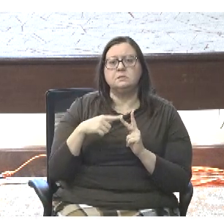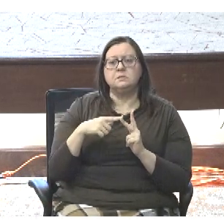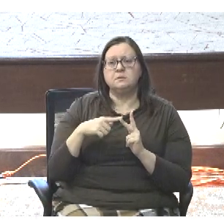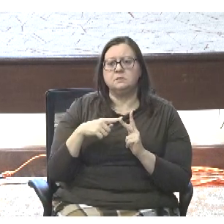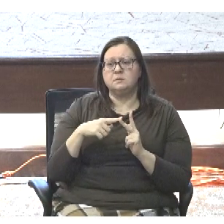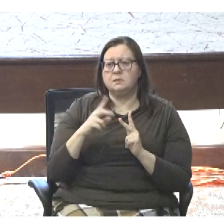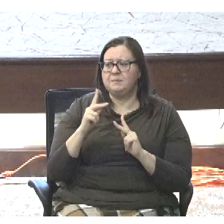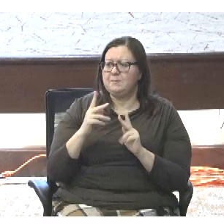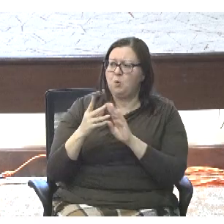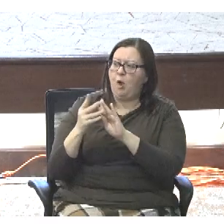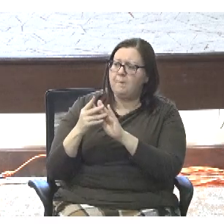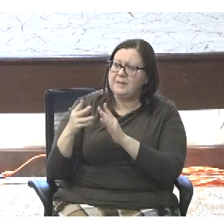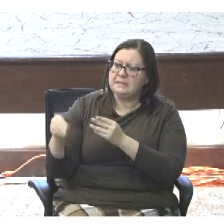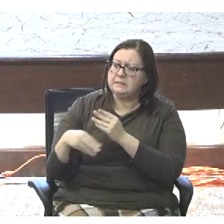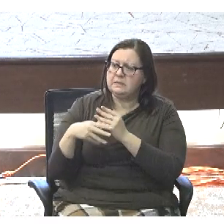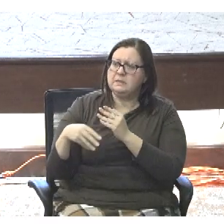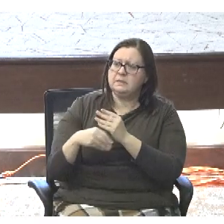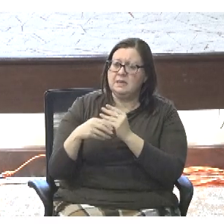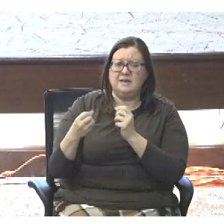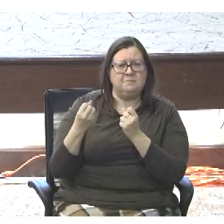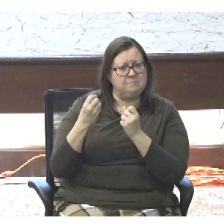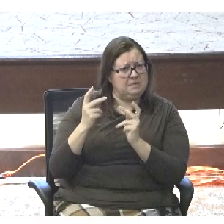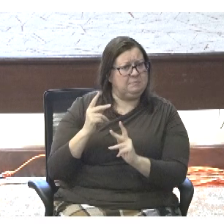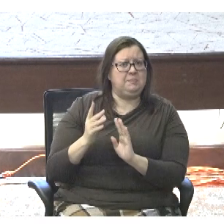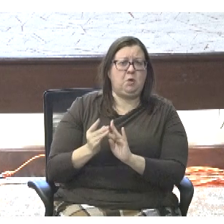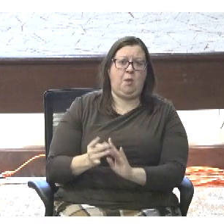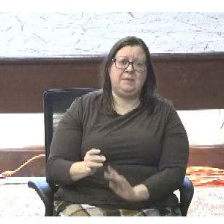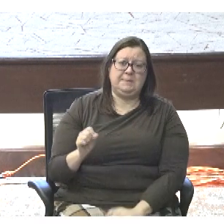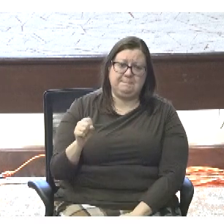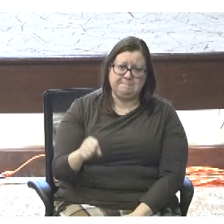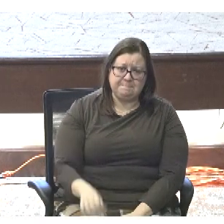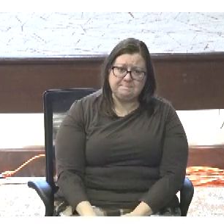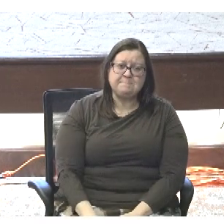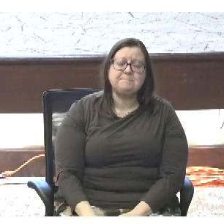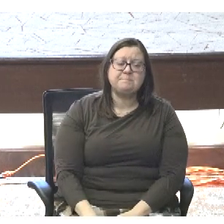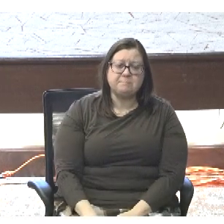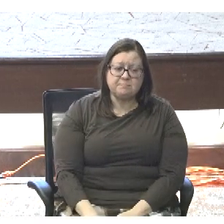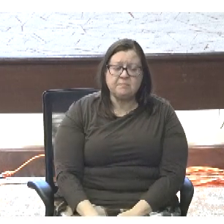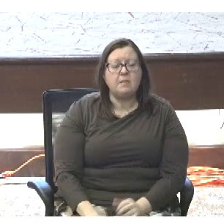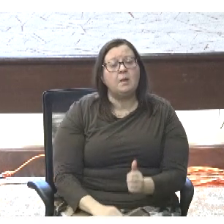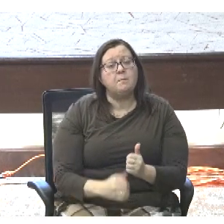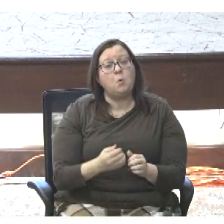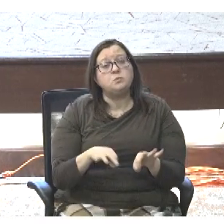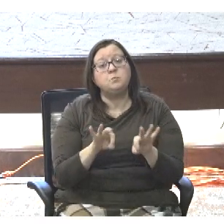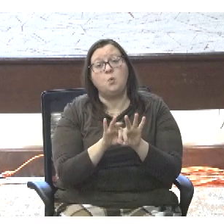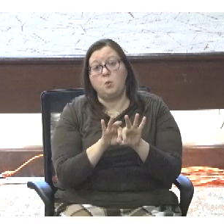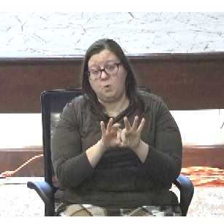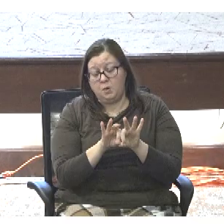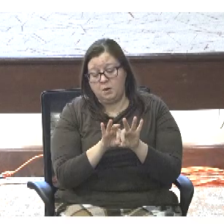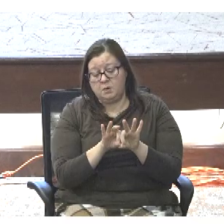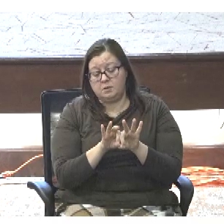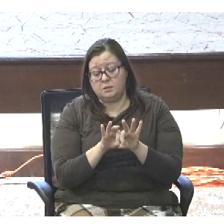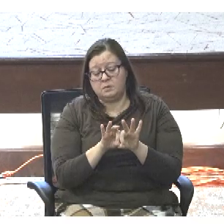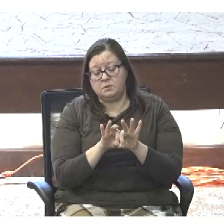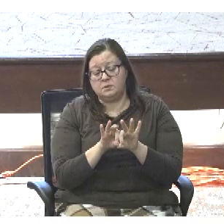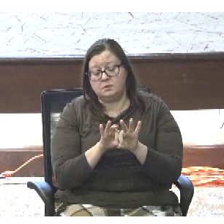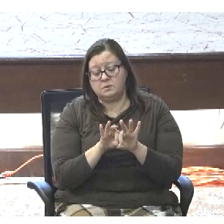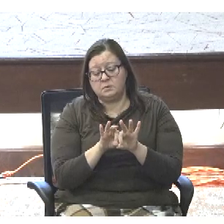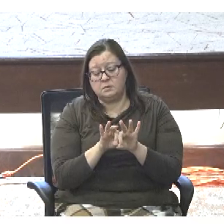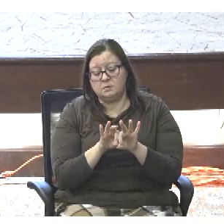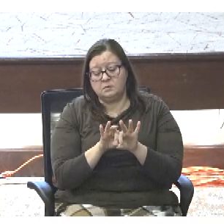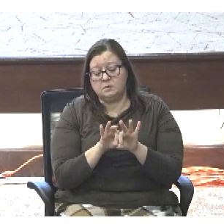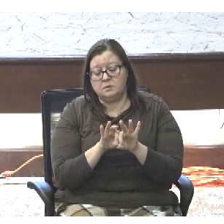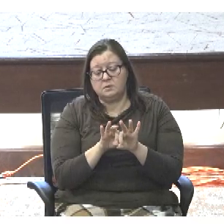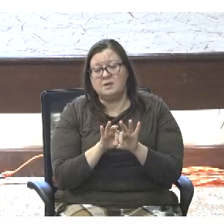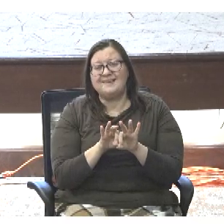people to comment, and we did get a number of comments. But I think more importantly than any of this is that we didn't